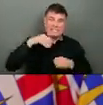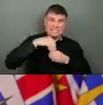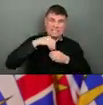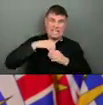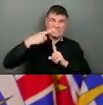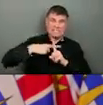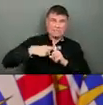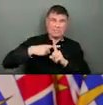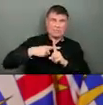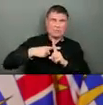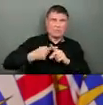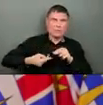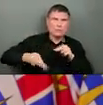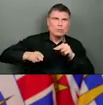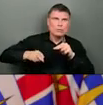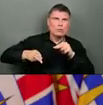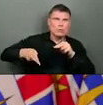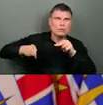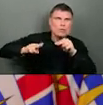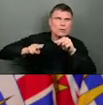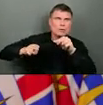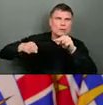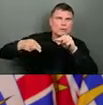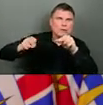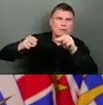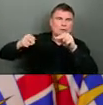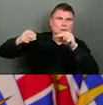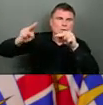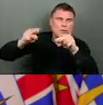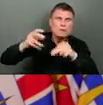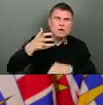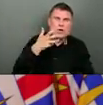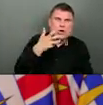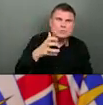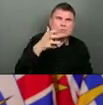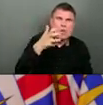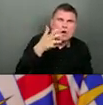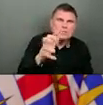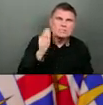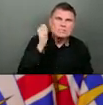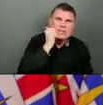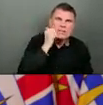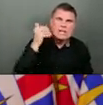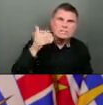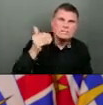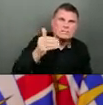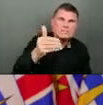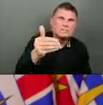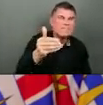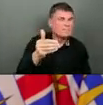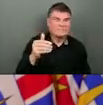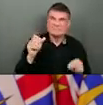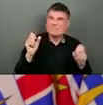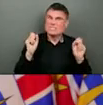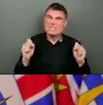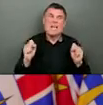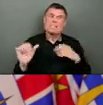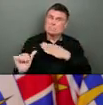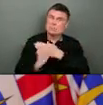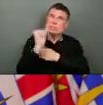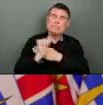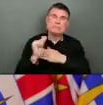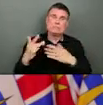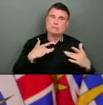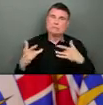air conditioning. So it's like this, conditions like this that make people most at risk. So